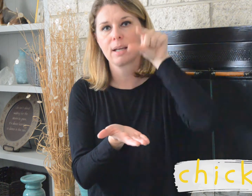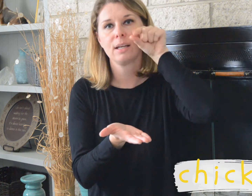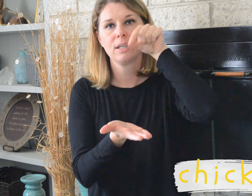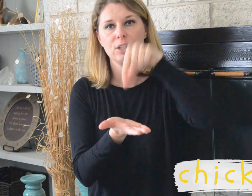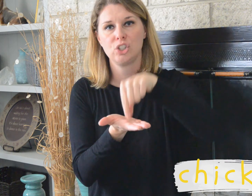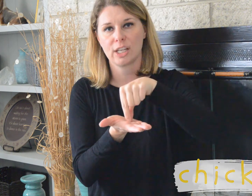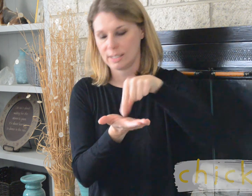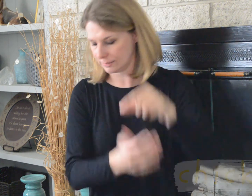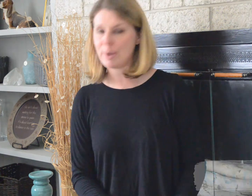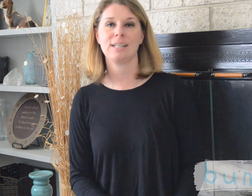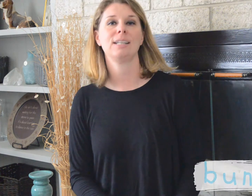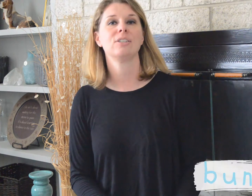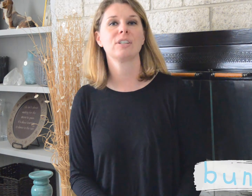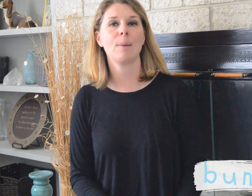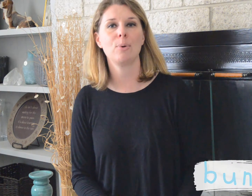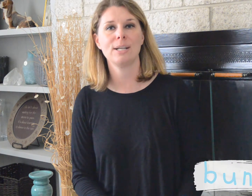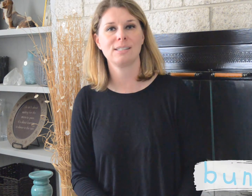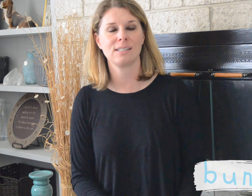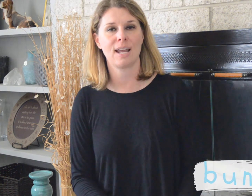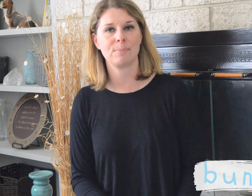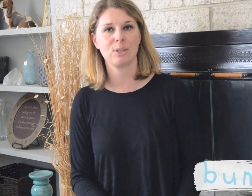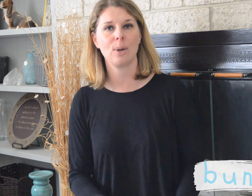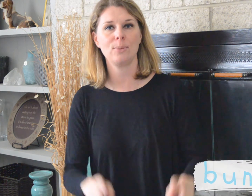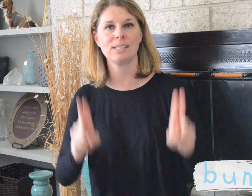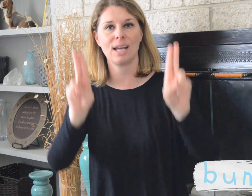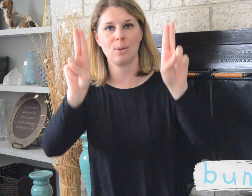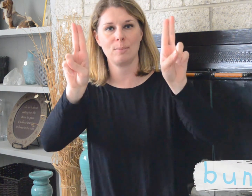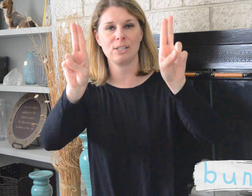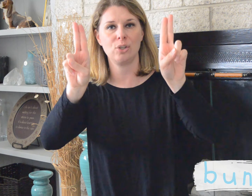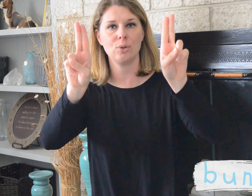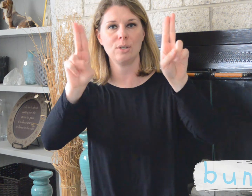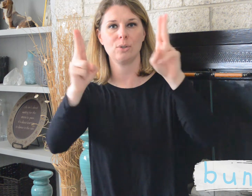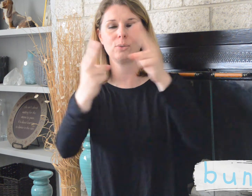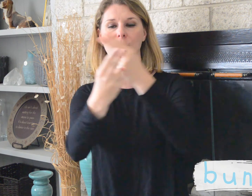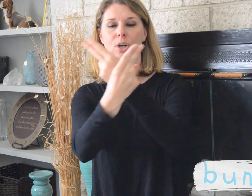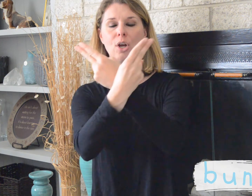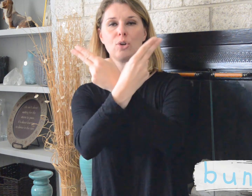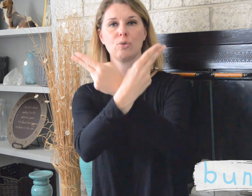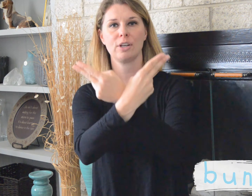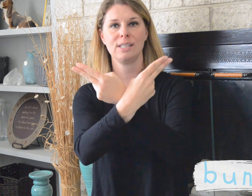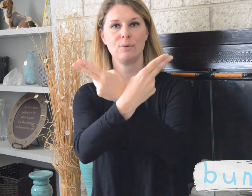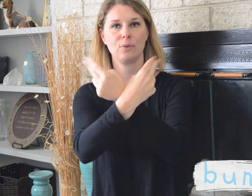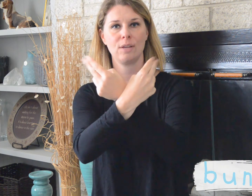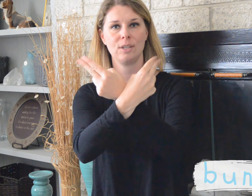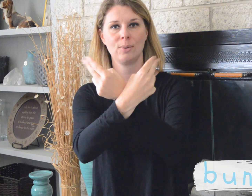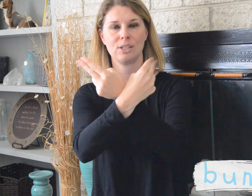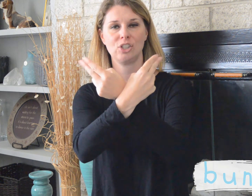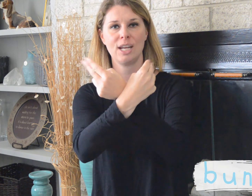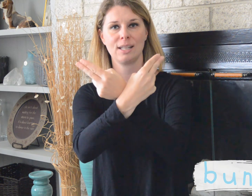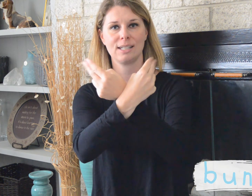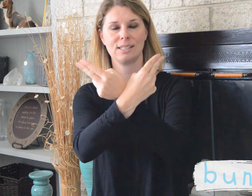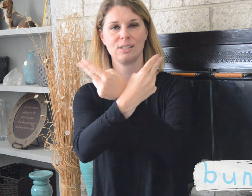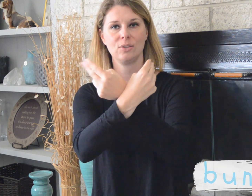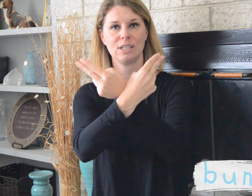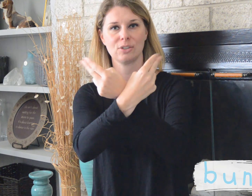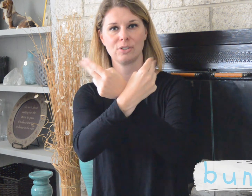peck. Chicken. Bunny. There's a couple ways to sign it, but the way we sign it, we make 2 U's, cross it in front of you, and shake